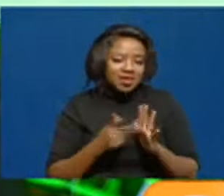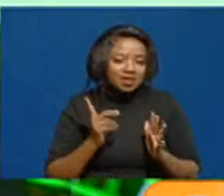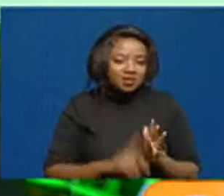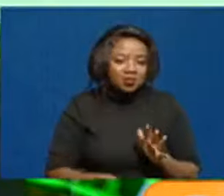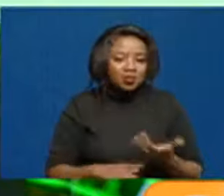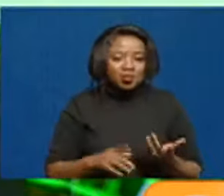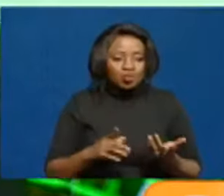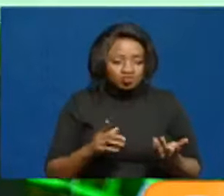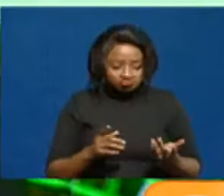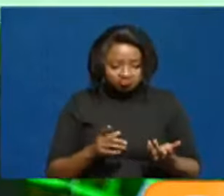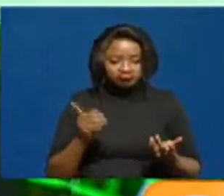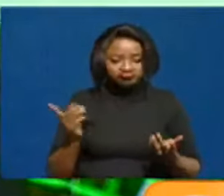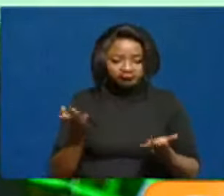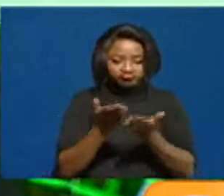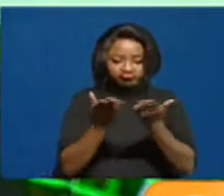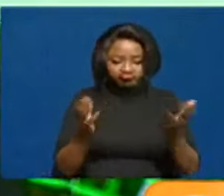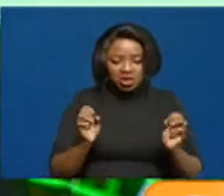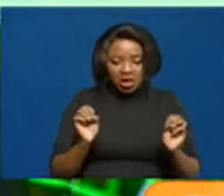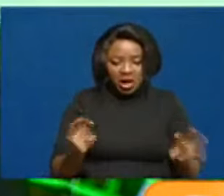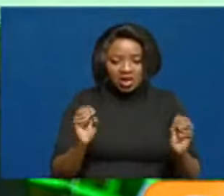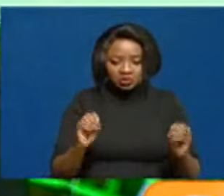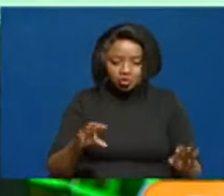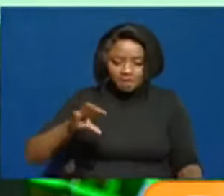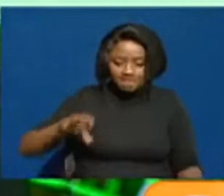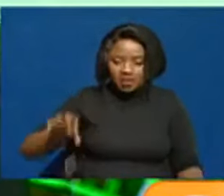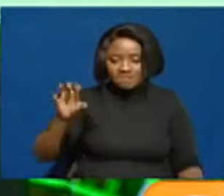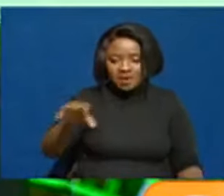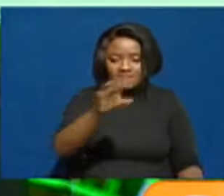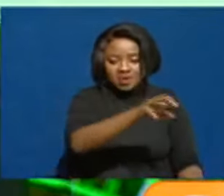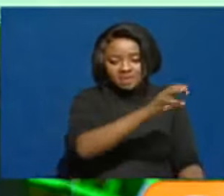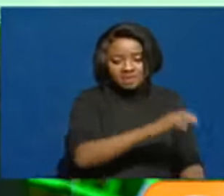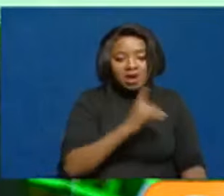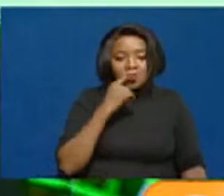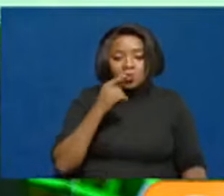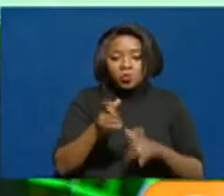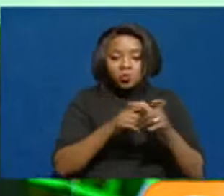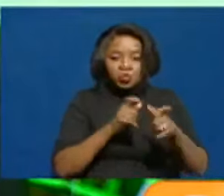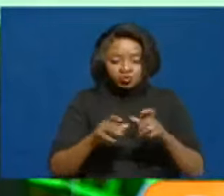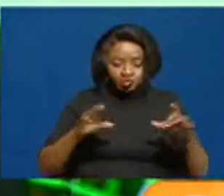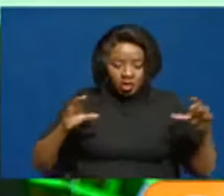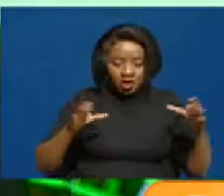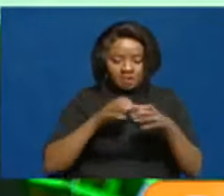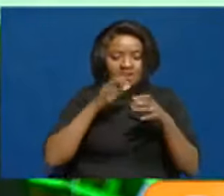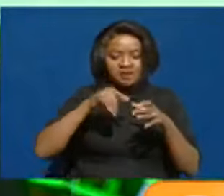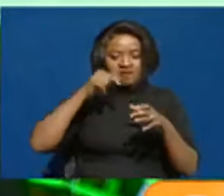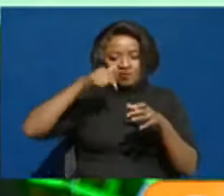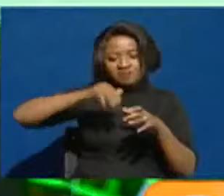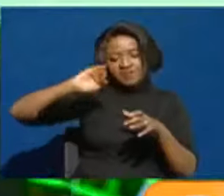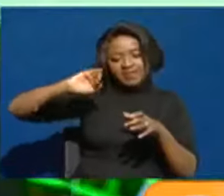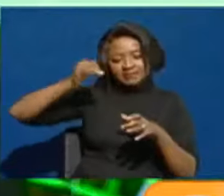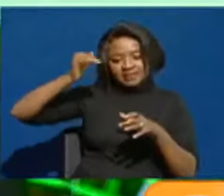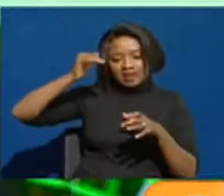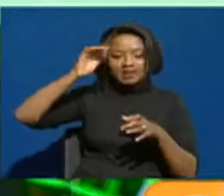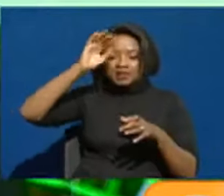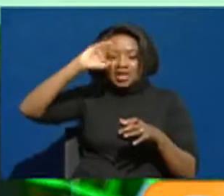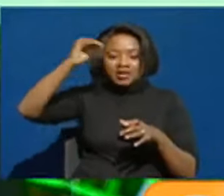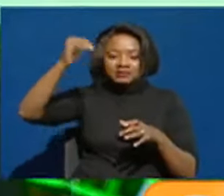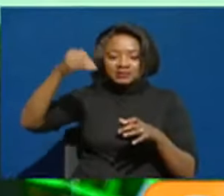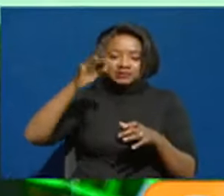sub-county municipalities will be run by the company. Okay. So the company will be responsible